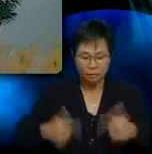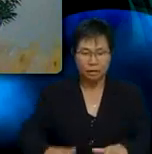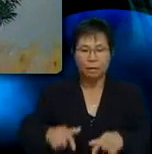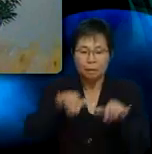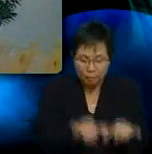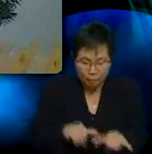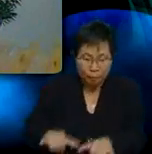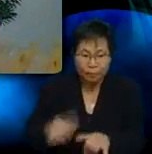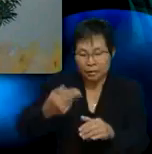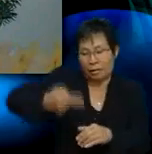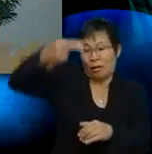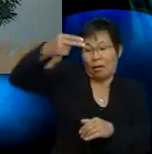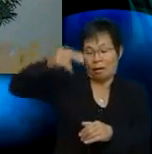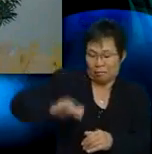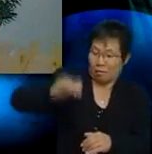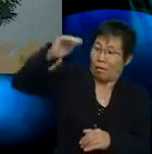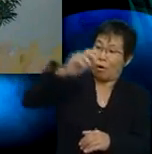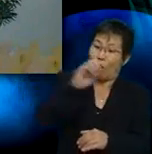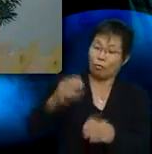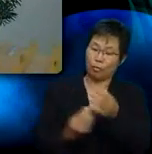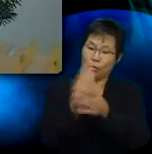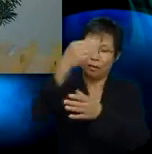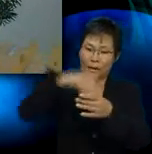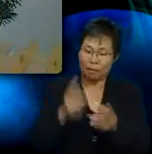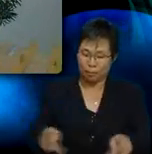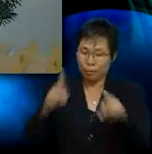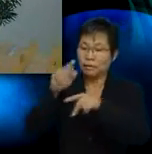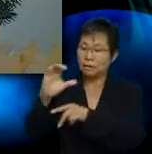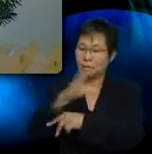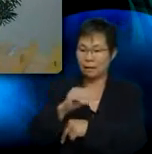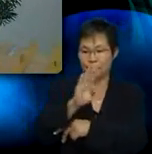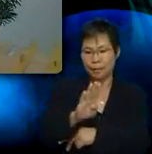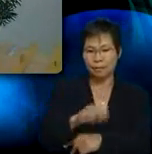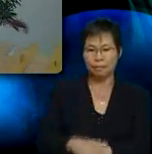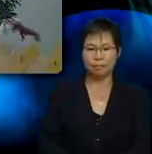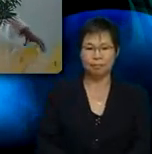Let's measure the height of the plant in pot C and B.